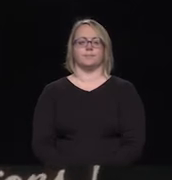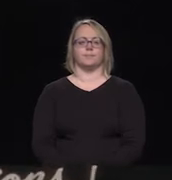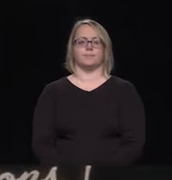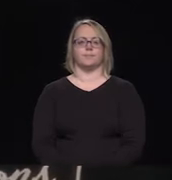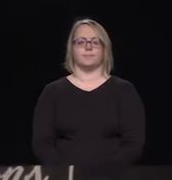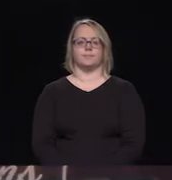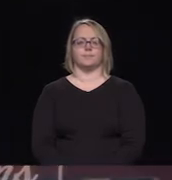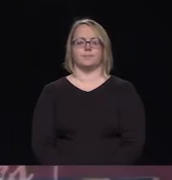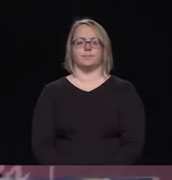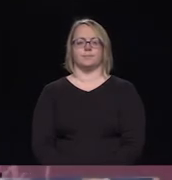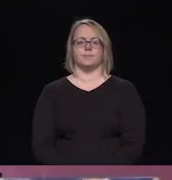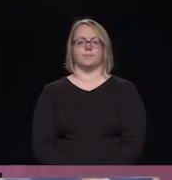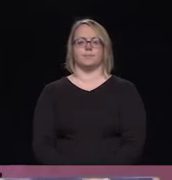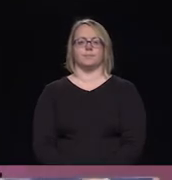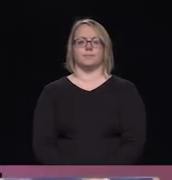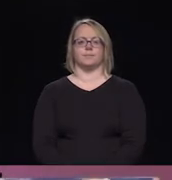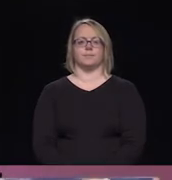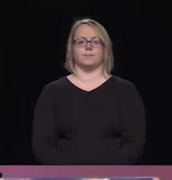a paper towel.